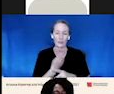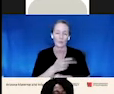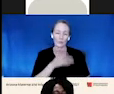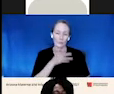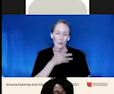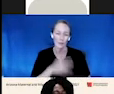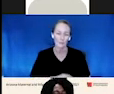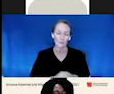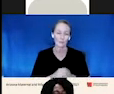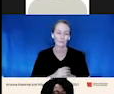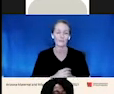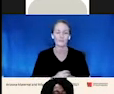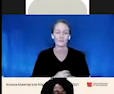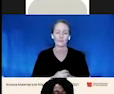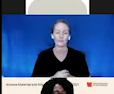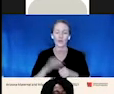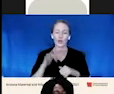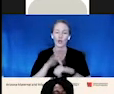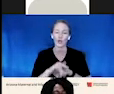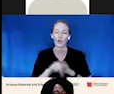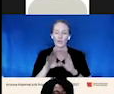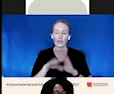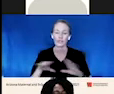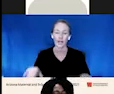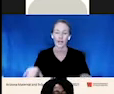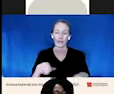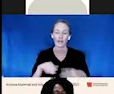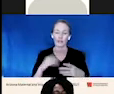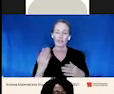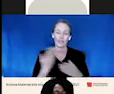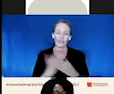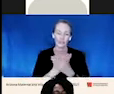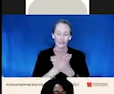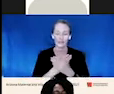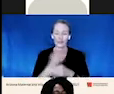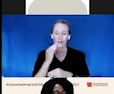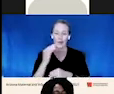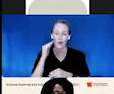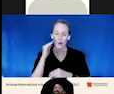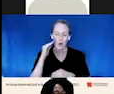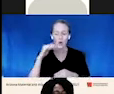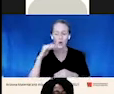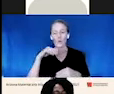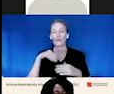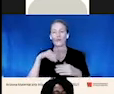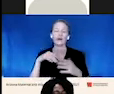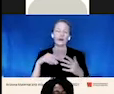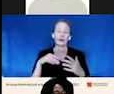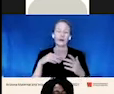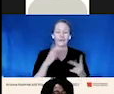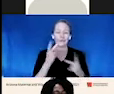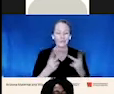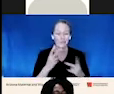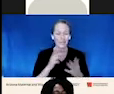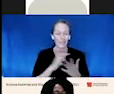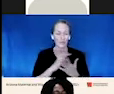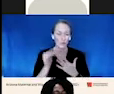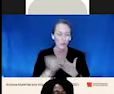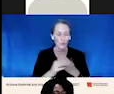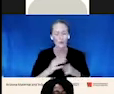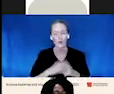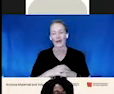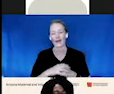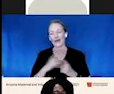Early childhood home visiting. This is the one I'm most familiar with is Family Spirit. So there's a lot of early childhood home visiting programs. Parents as Teachers is another